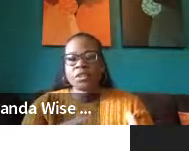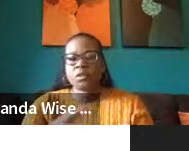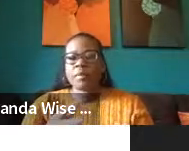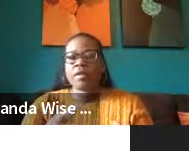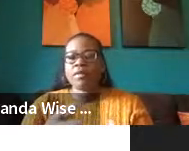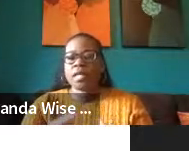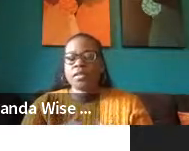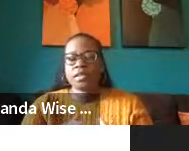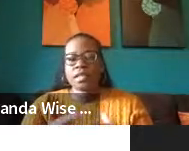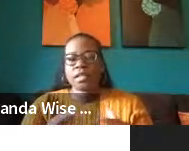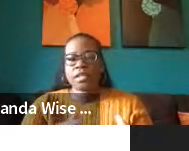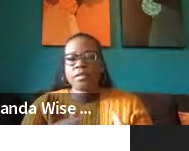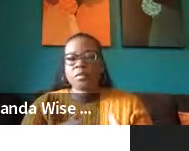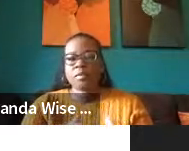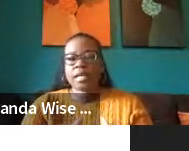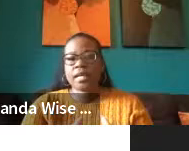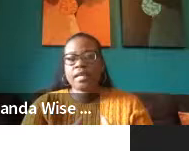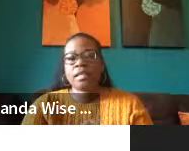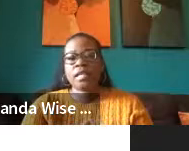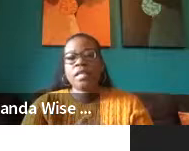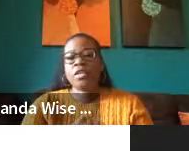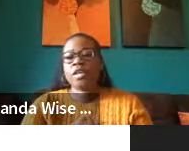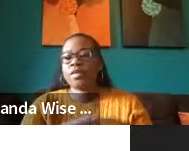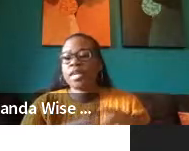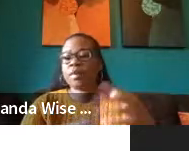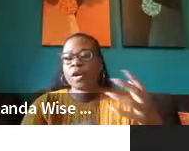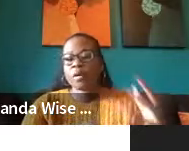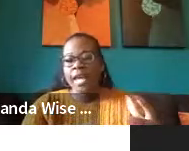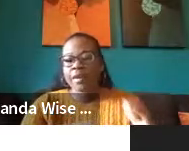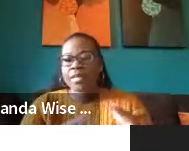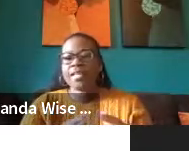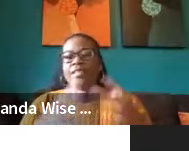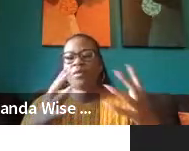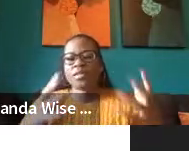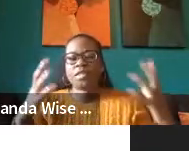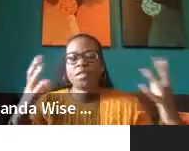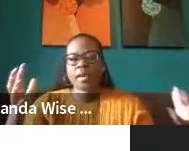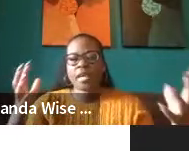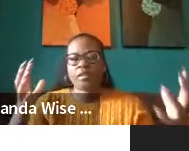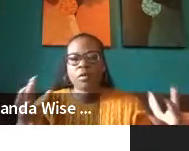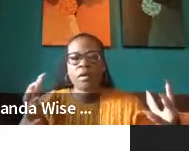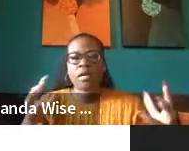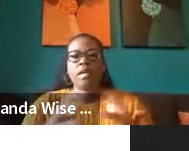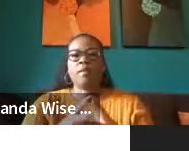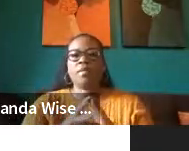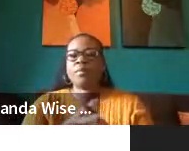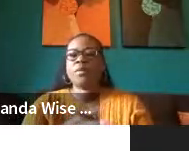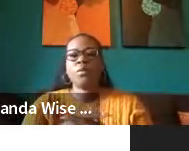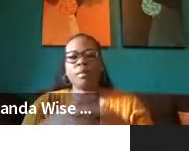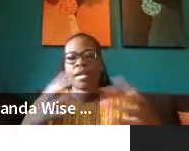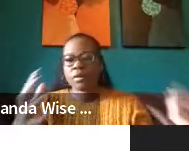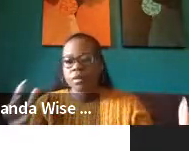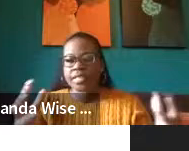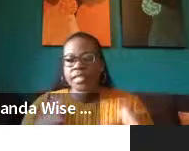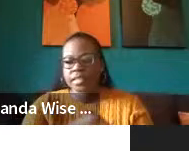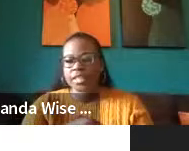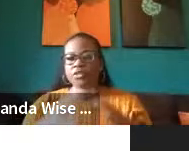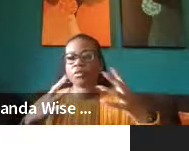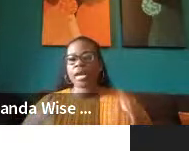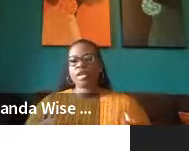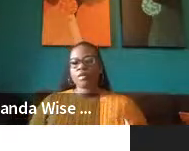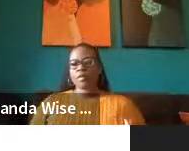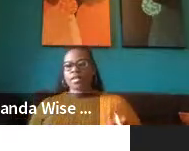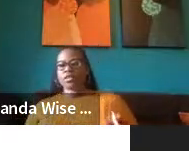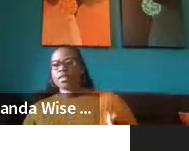very intentional about the colors that they chose because, you think about Black because of course it's a space for people who are minorities and et